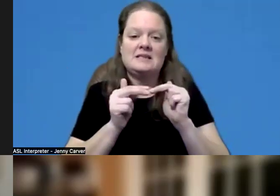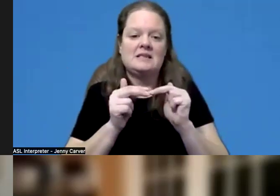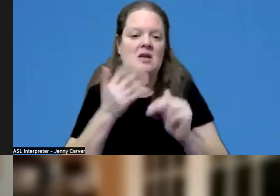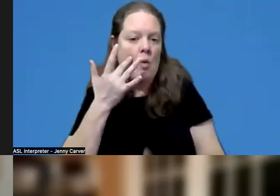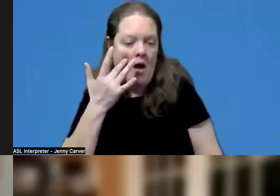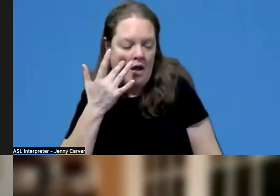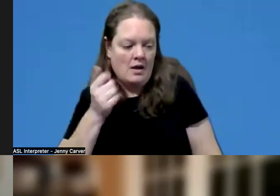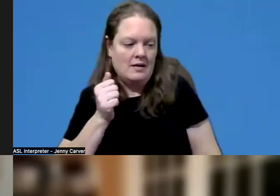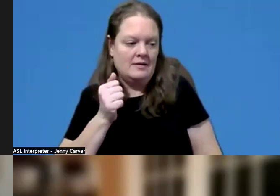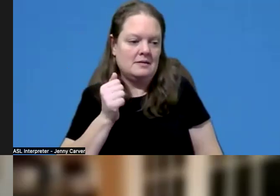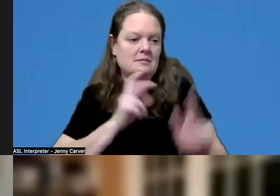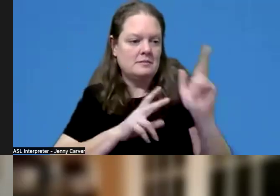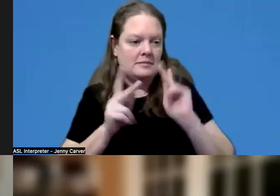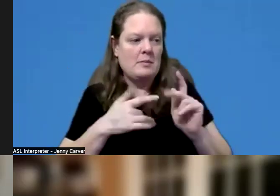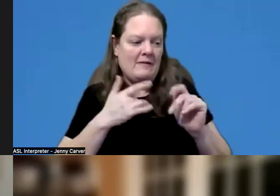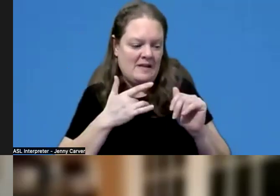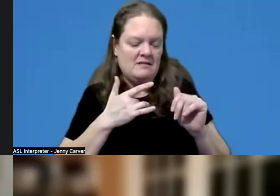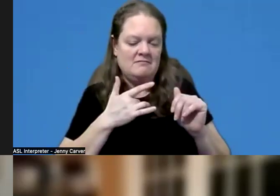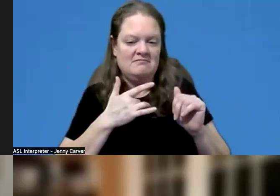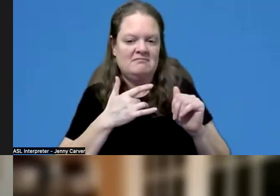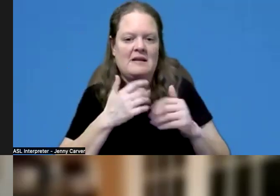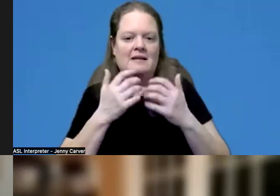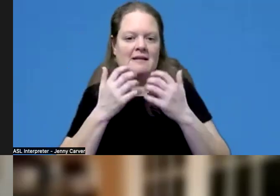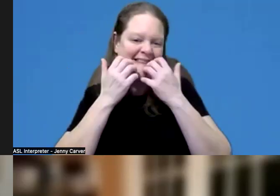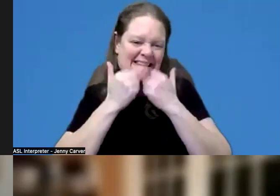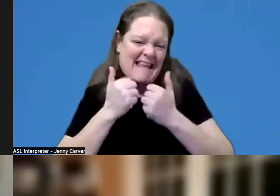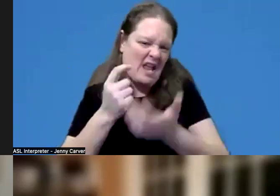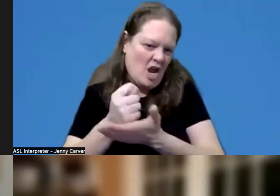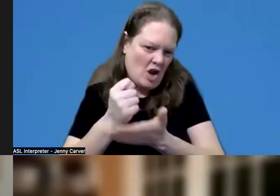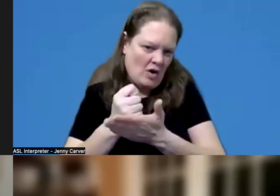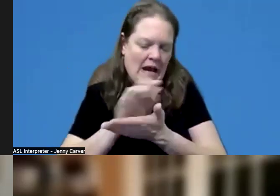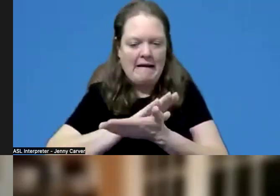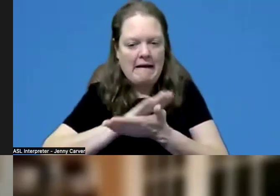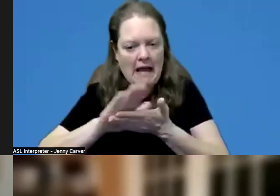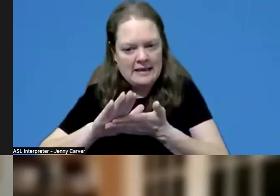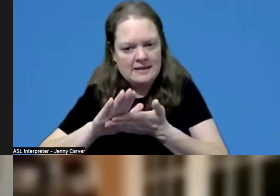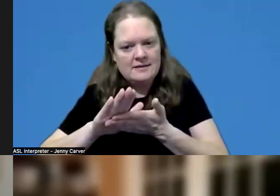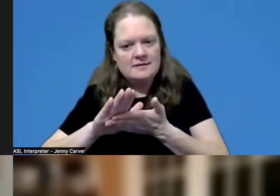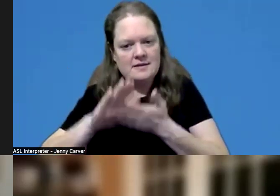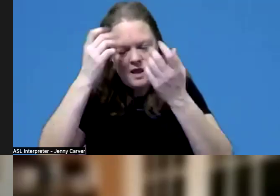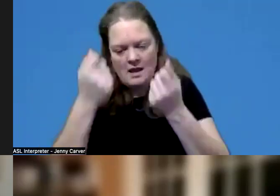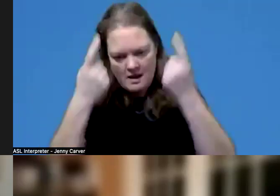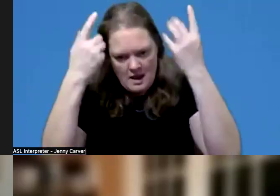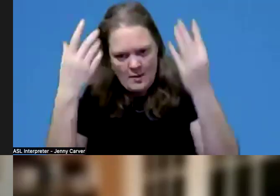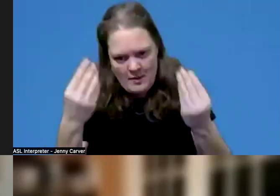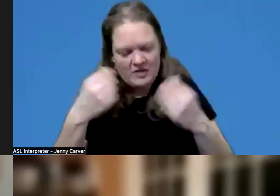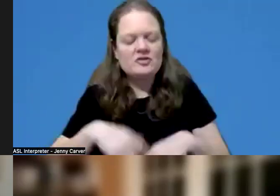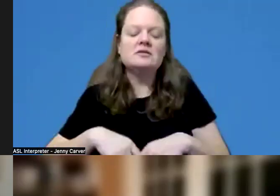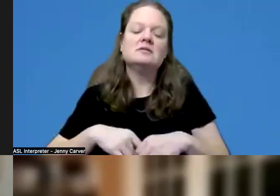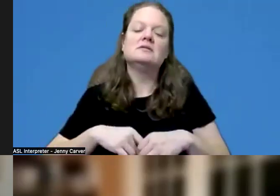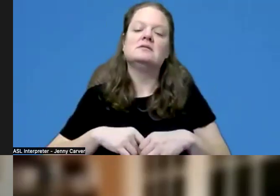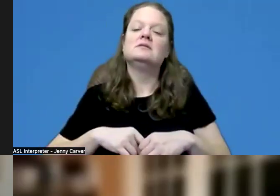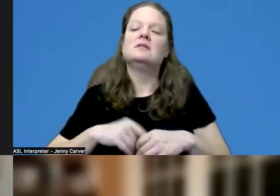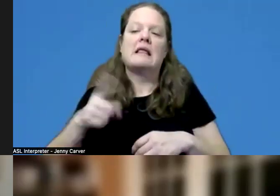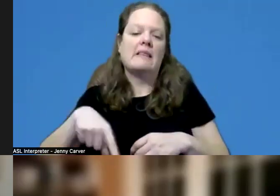that that people feel that care and kindness and compassion that